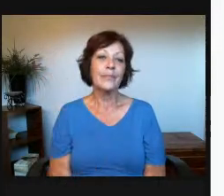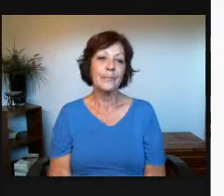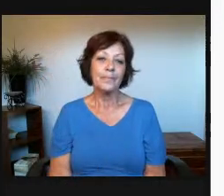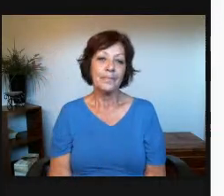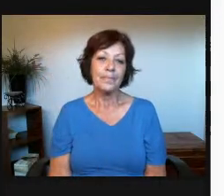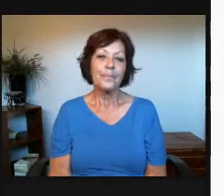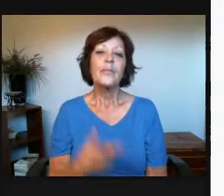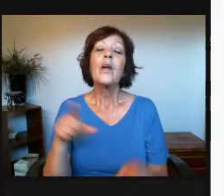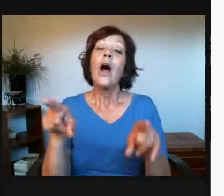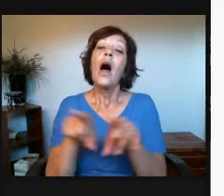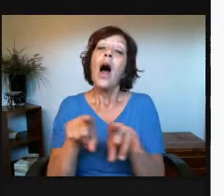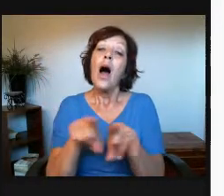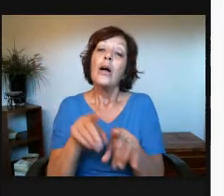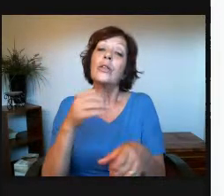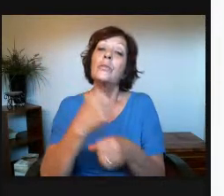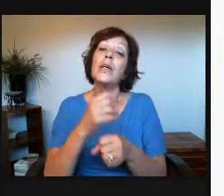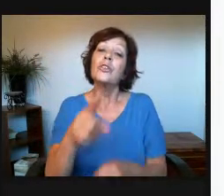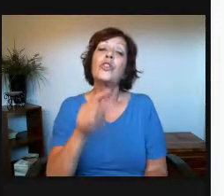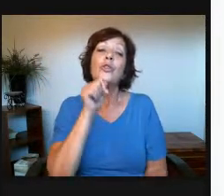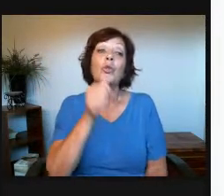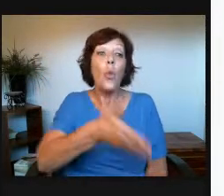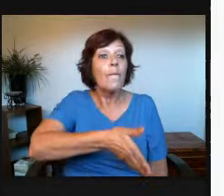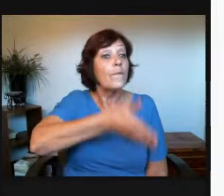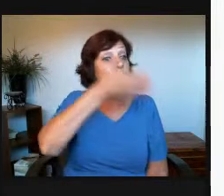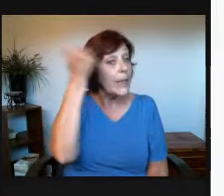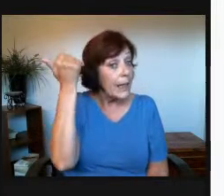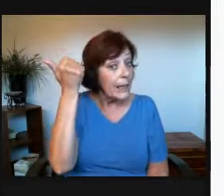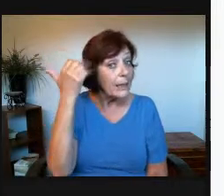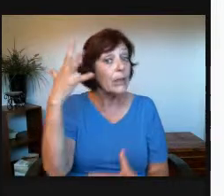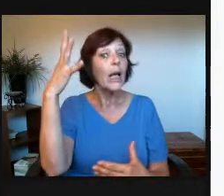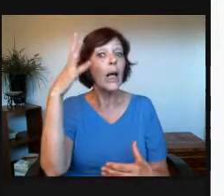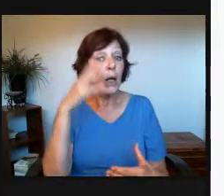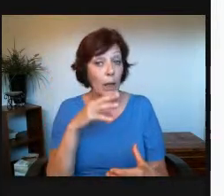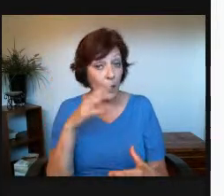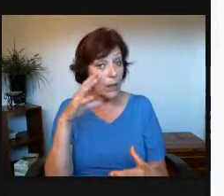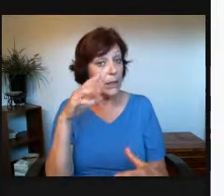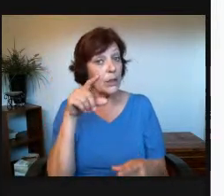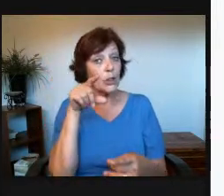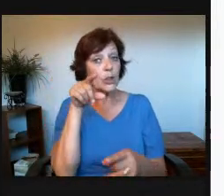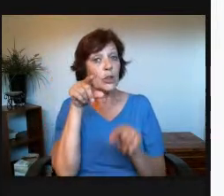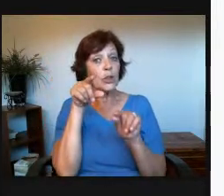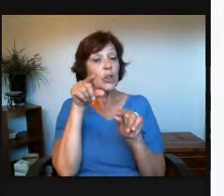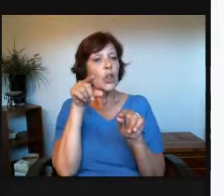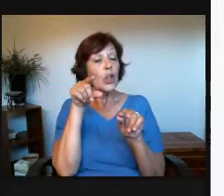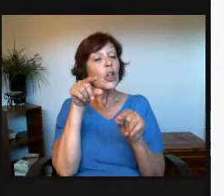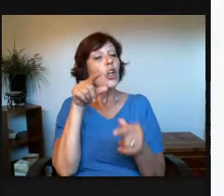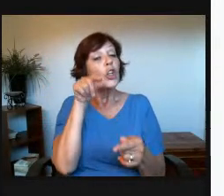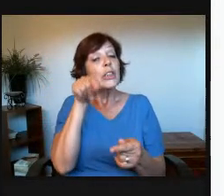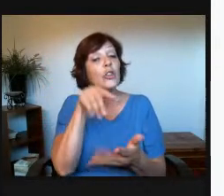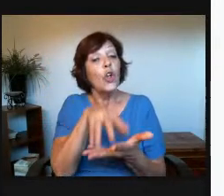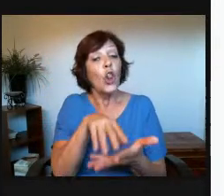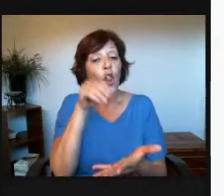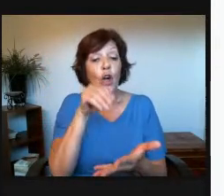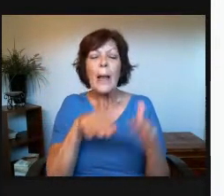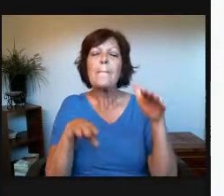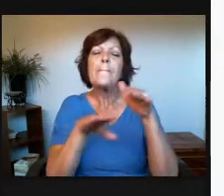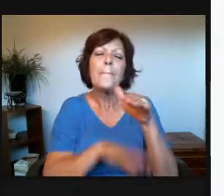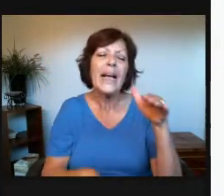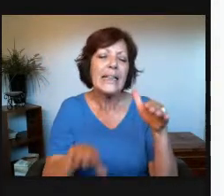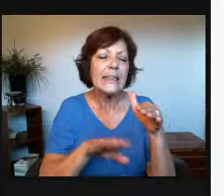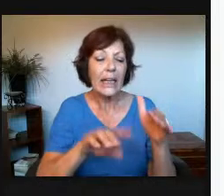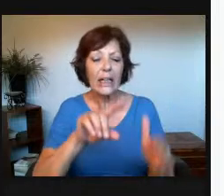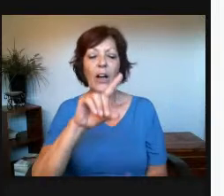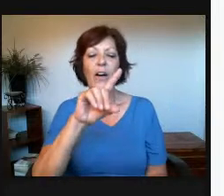We also want to make sure that you don't forget to learn basic first aid and CPR